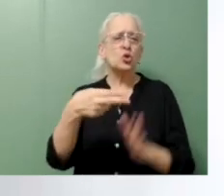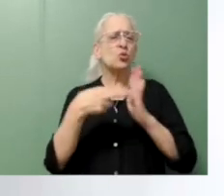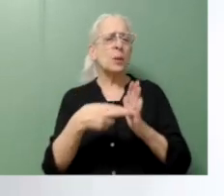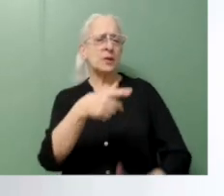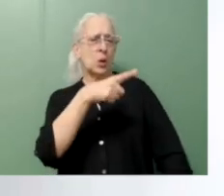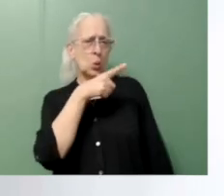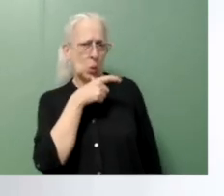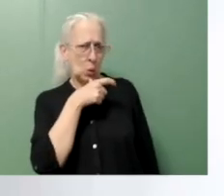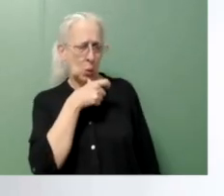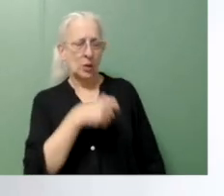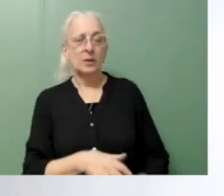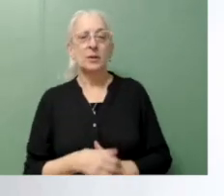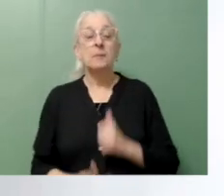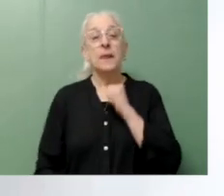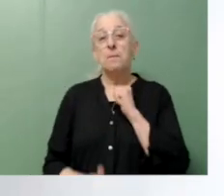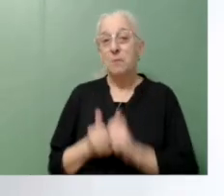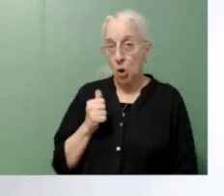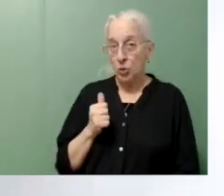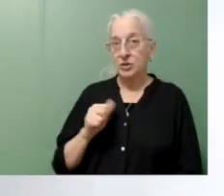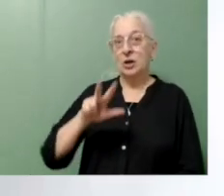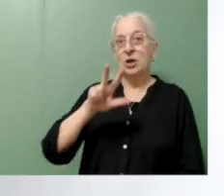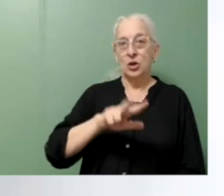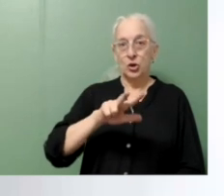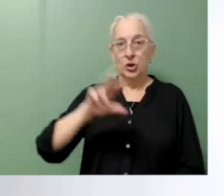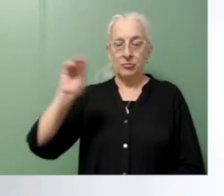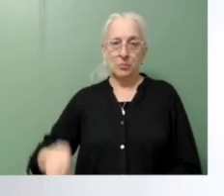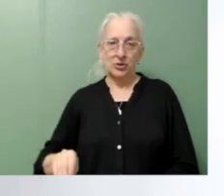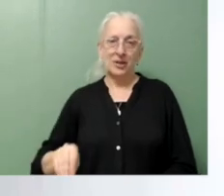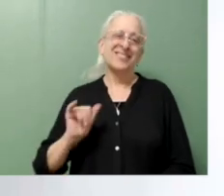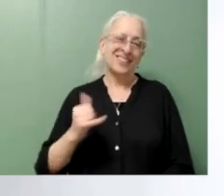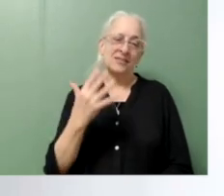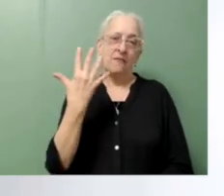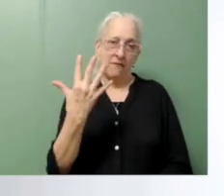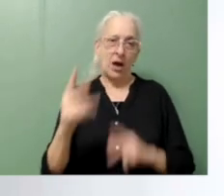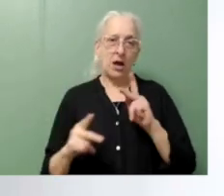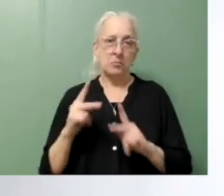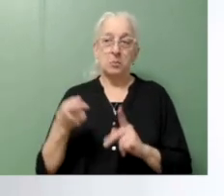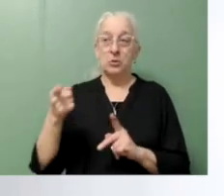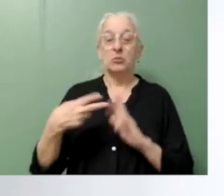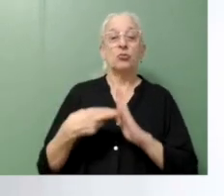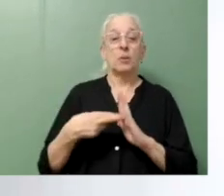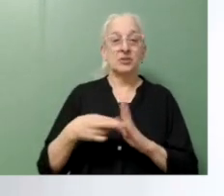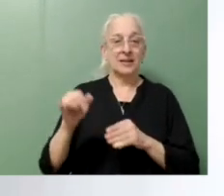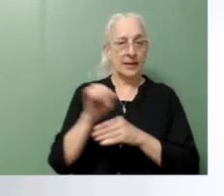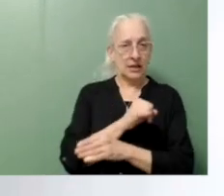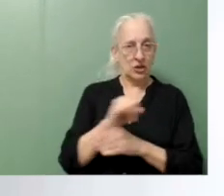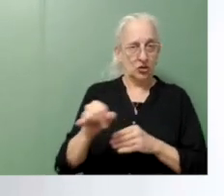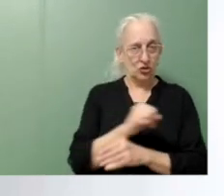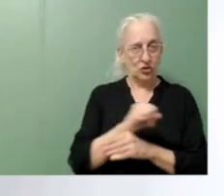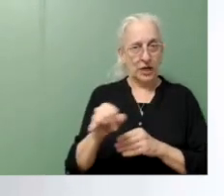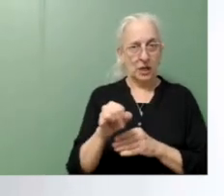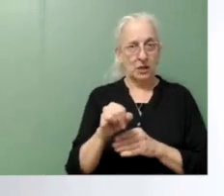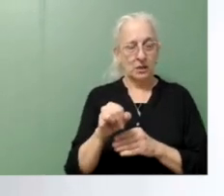Most respondents, 33% or 5 people, represented industry. This was